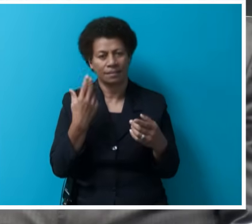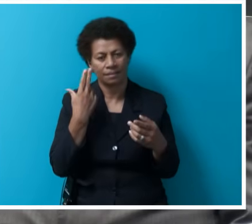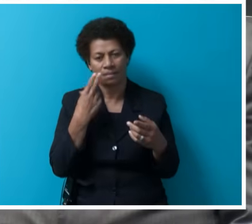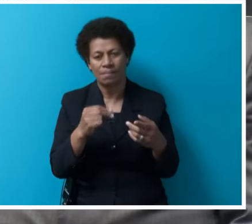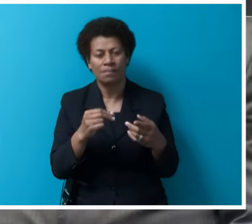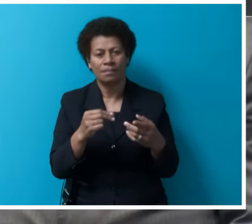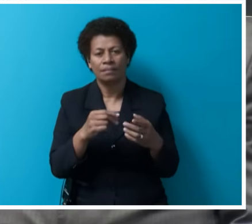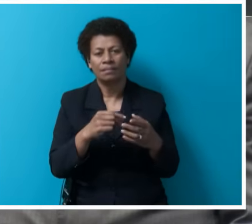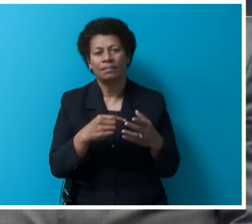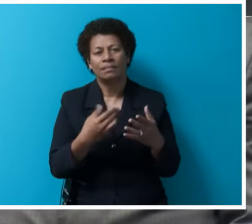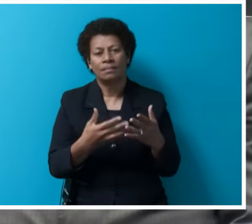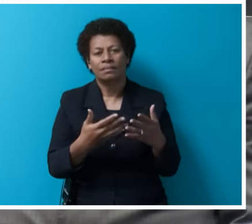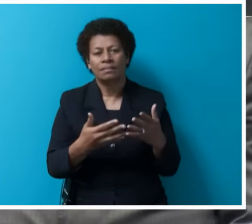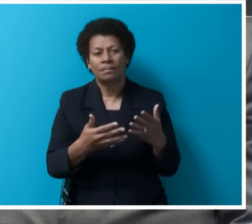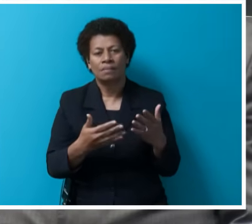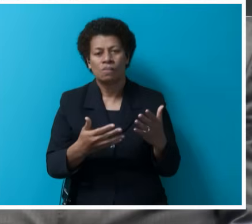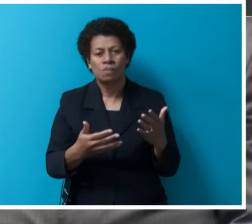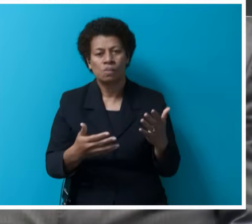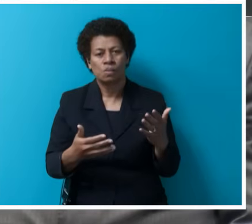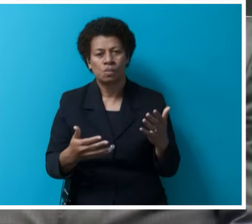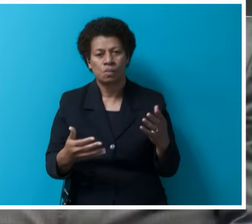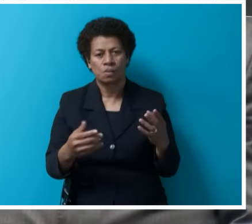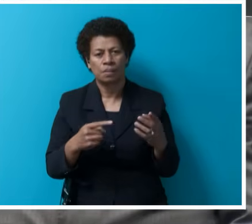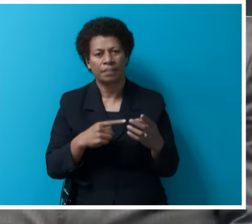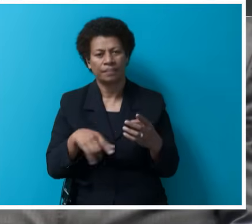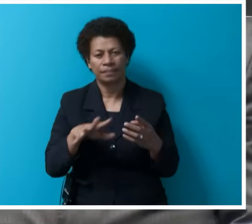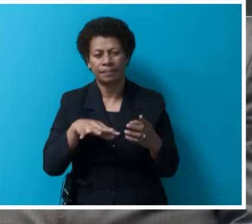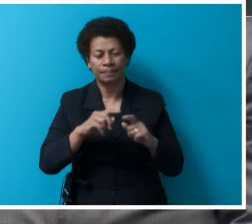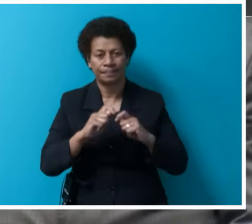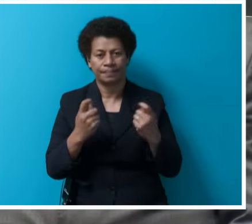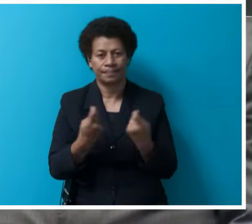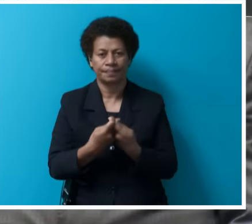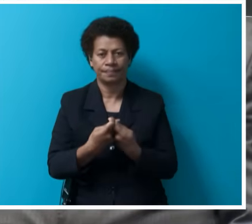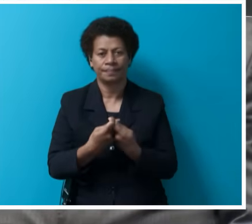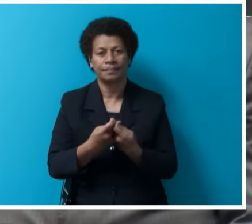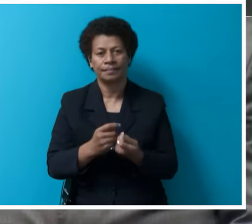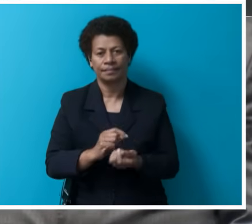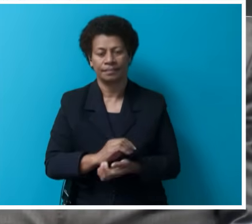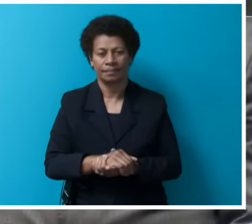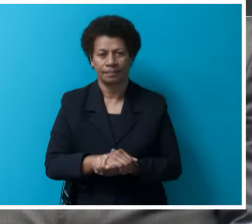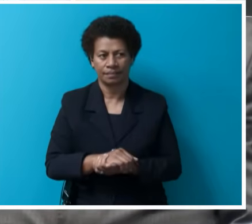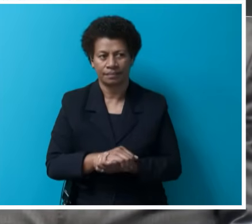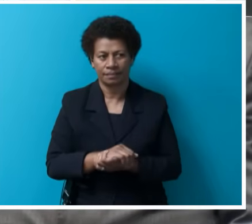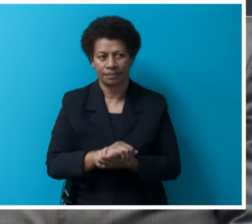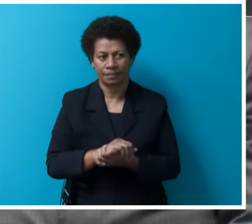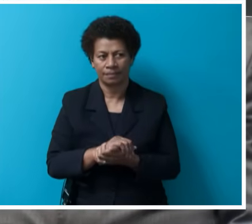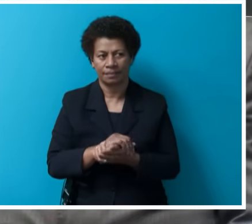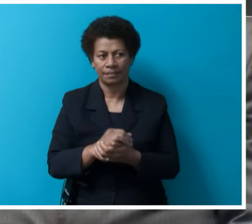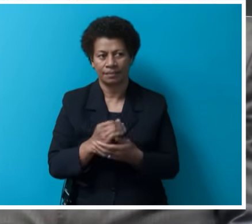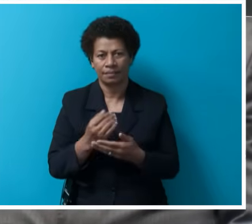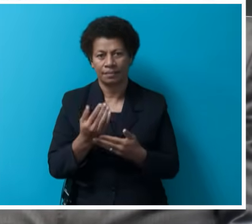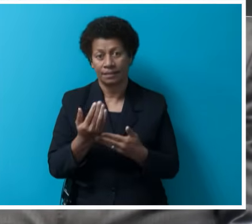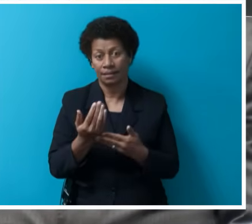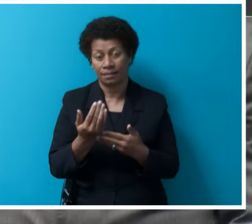Saini Vodolala, Merewalesi Drio, Anistel Sami, Makrao Faktafoun, Avnil